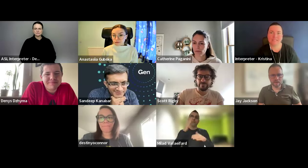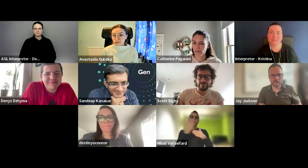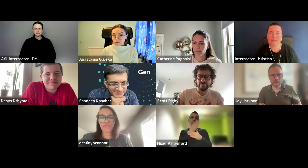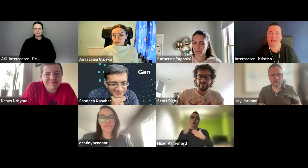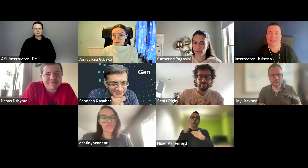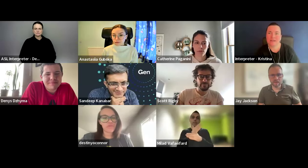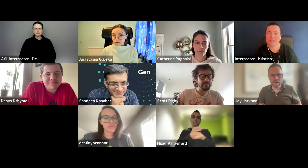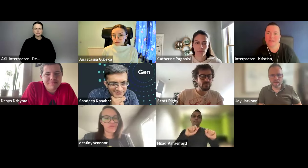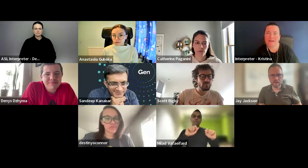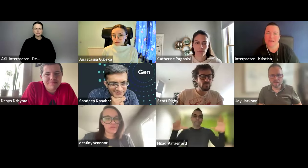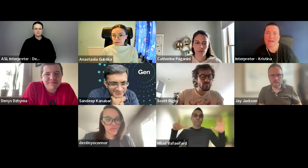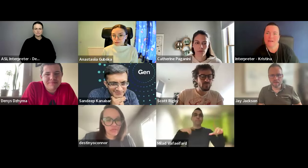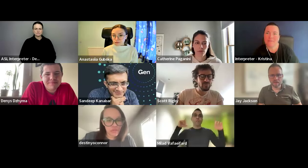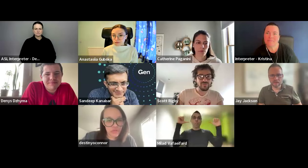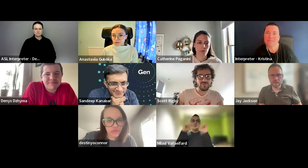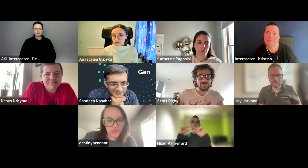This is Malad.